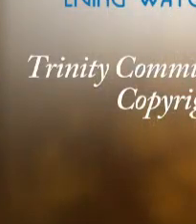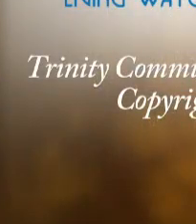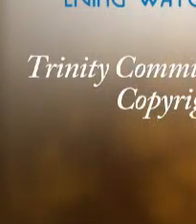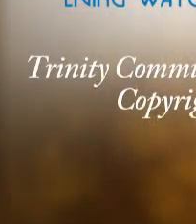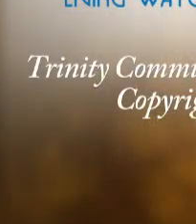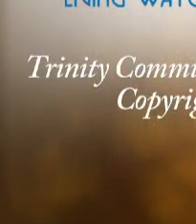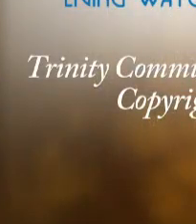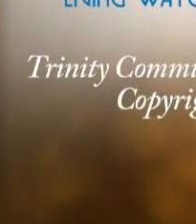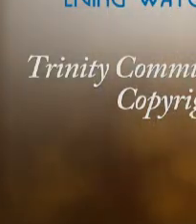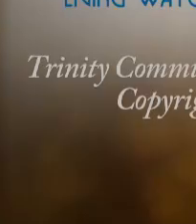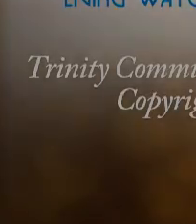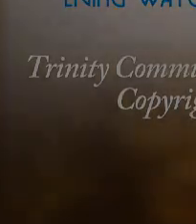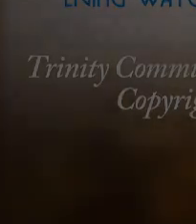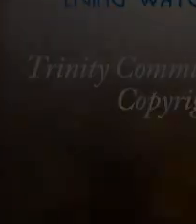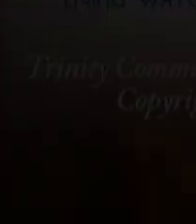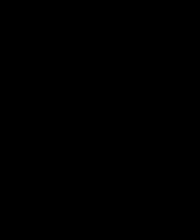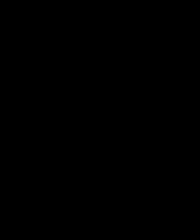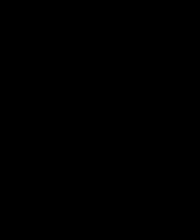is free